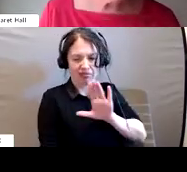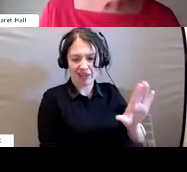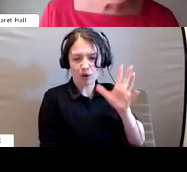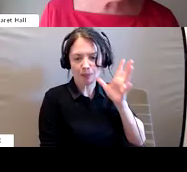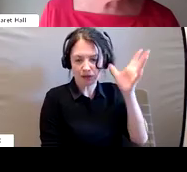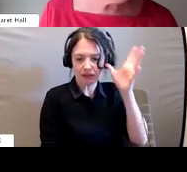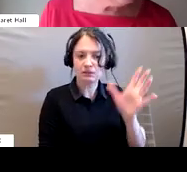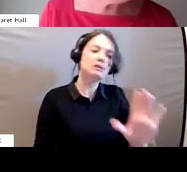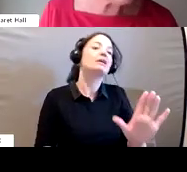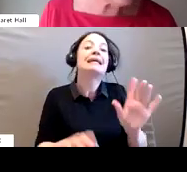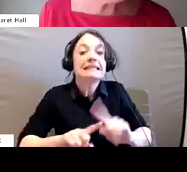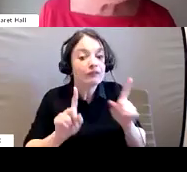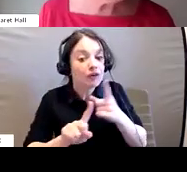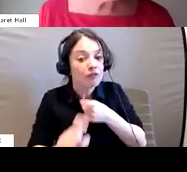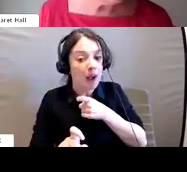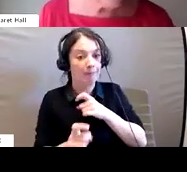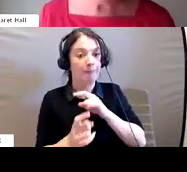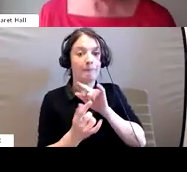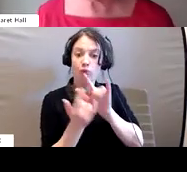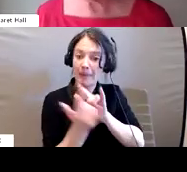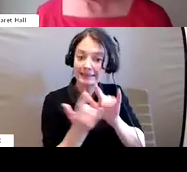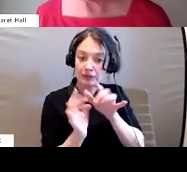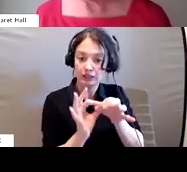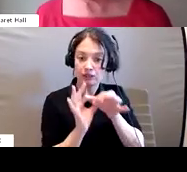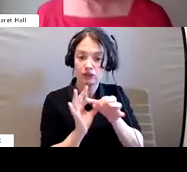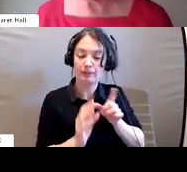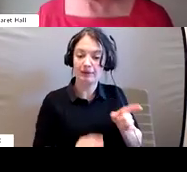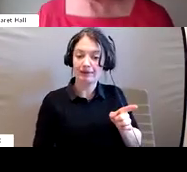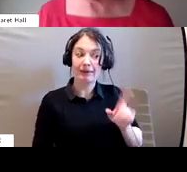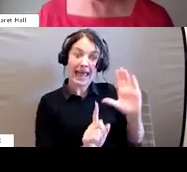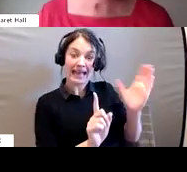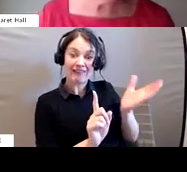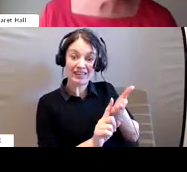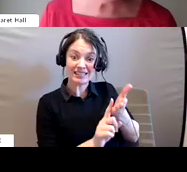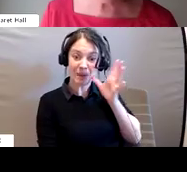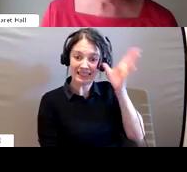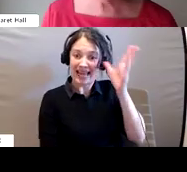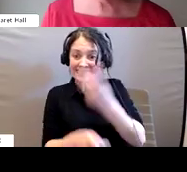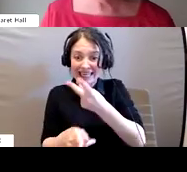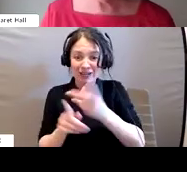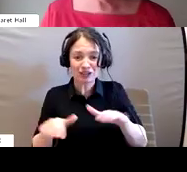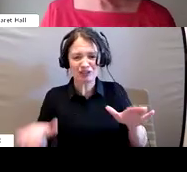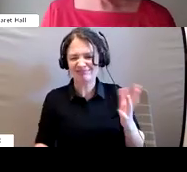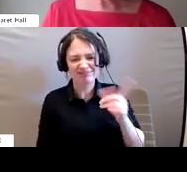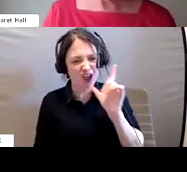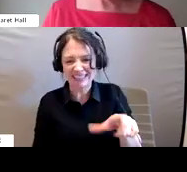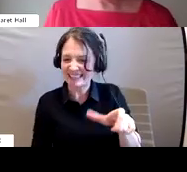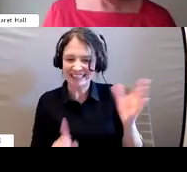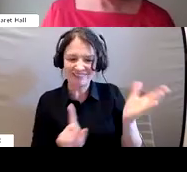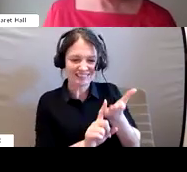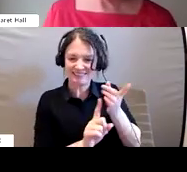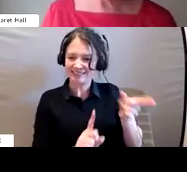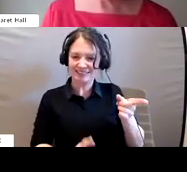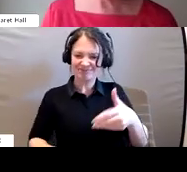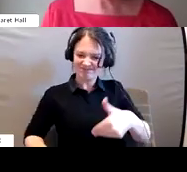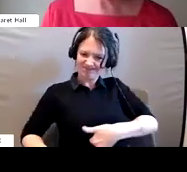partners, parents don't need to be enticed into these relationships with their children. So